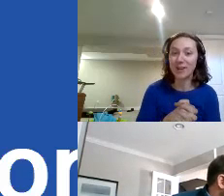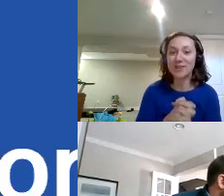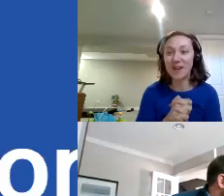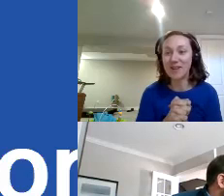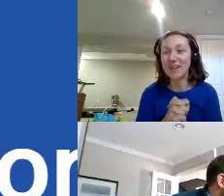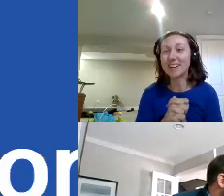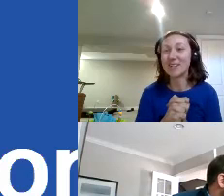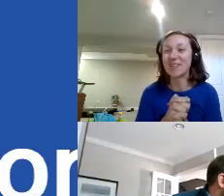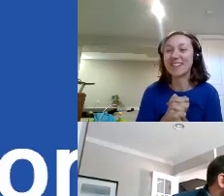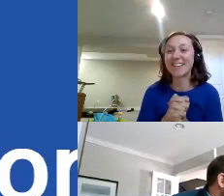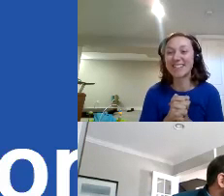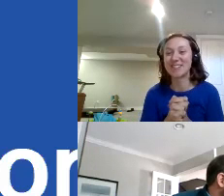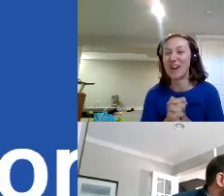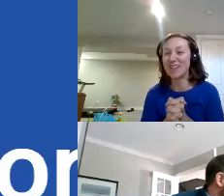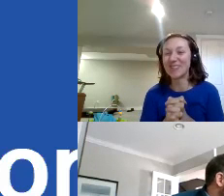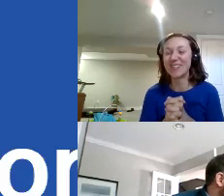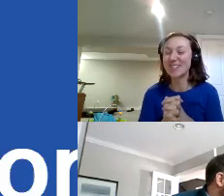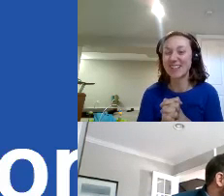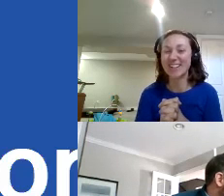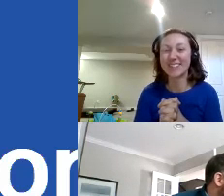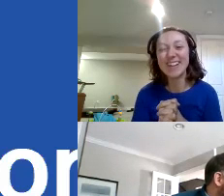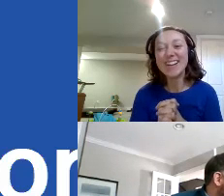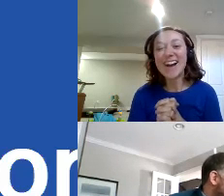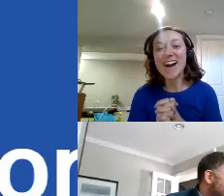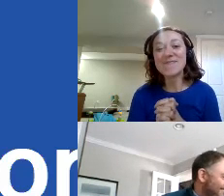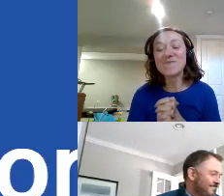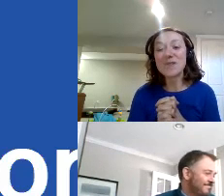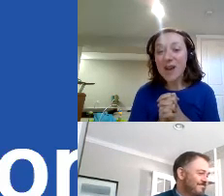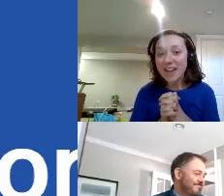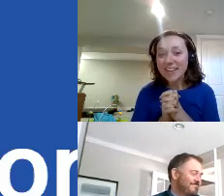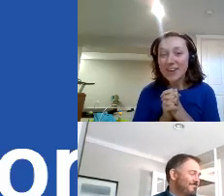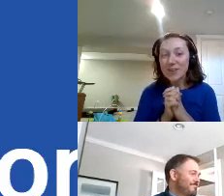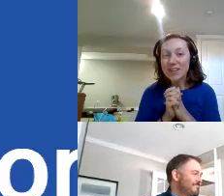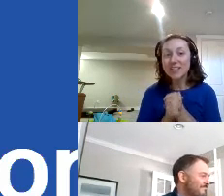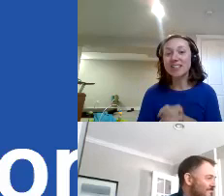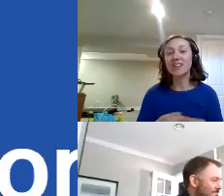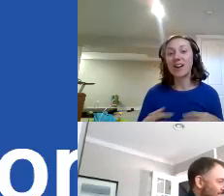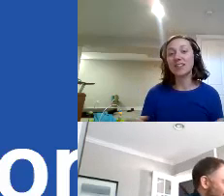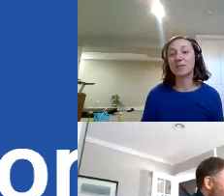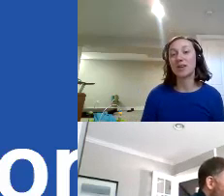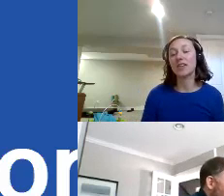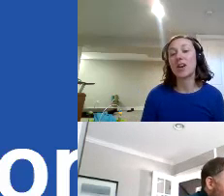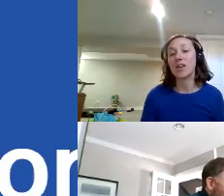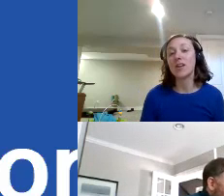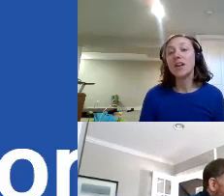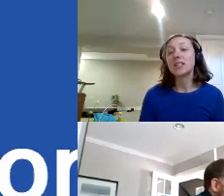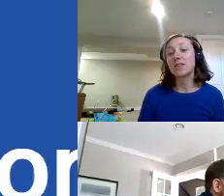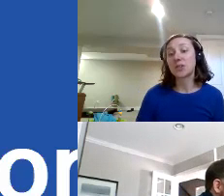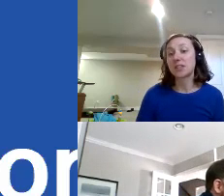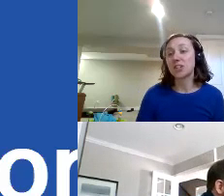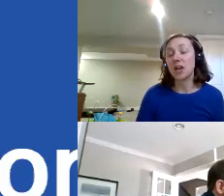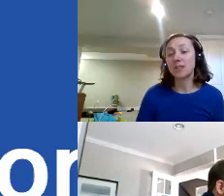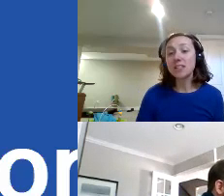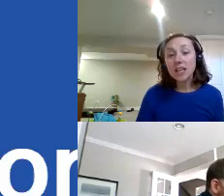Department of Public Health and Environment. It always feels like such a mouthful introducing anyone. But over the years, he's done a lot to bring our